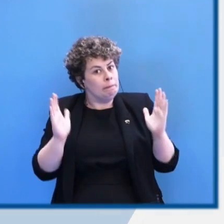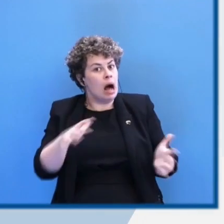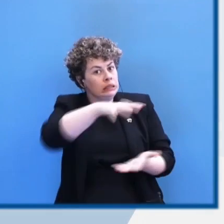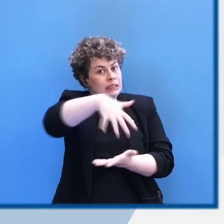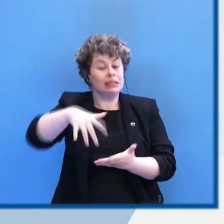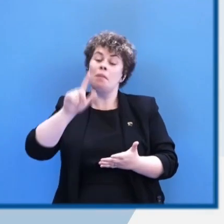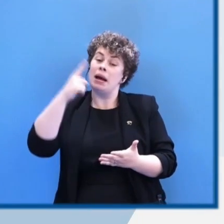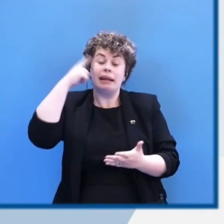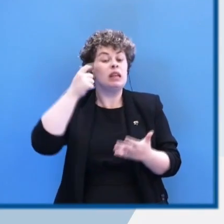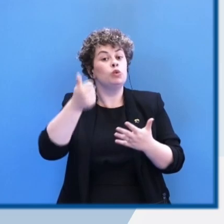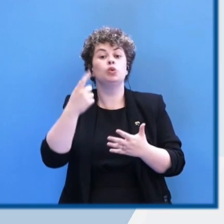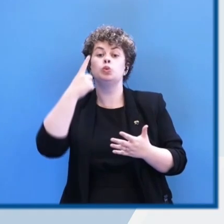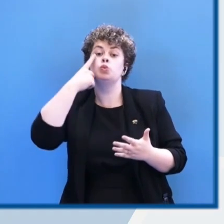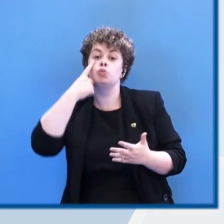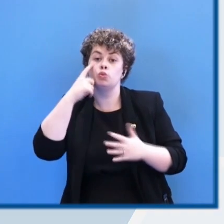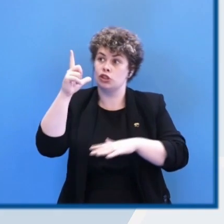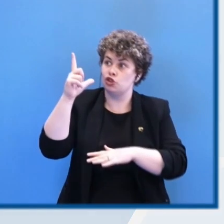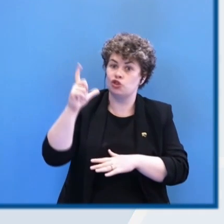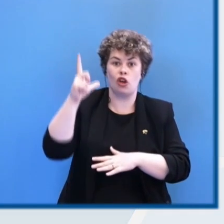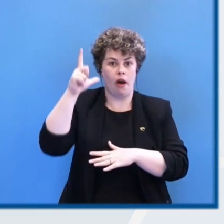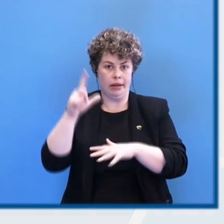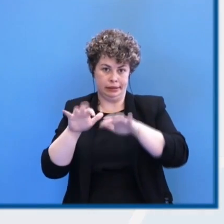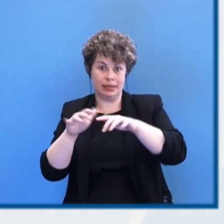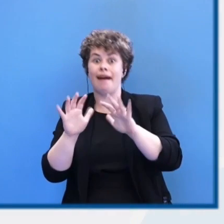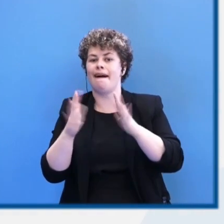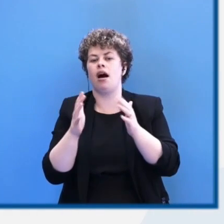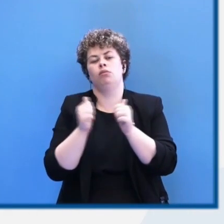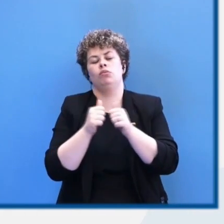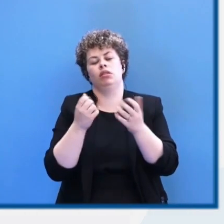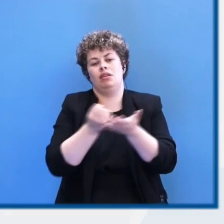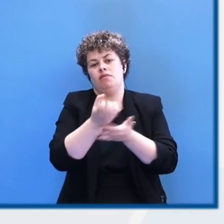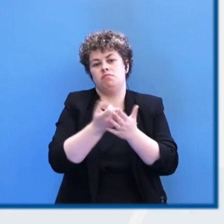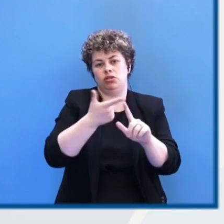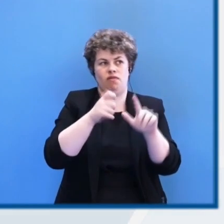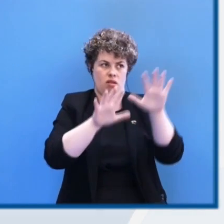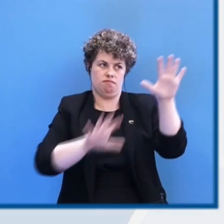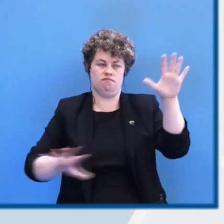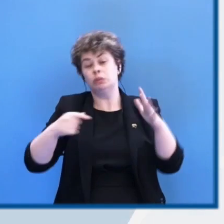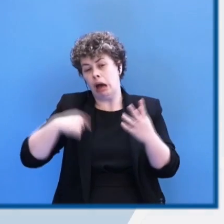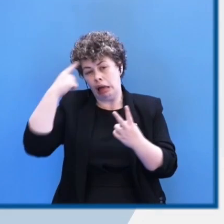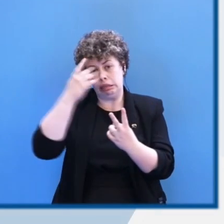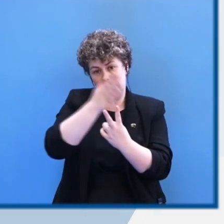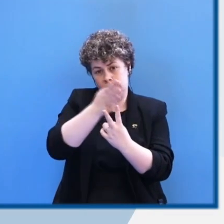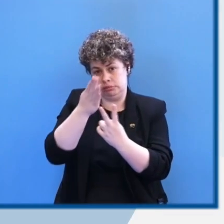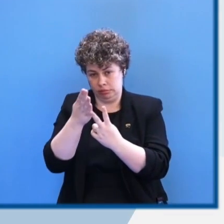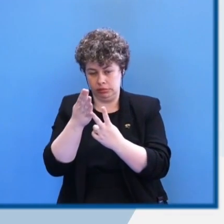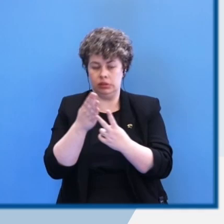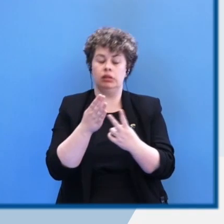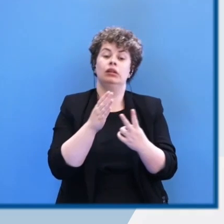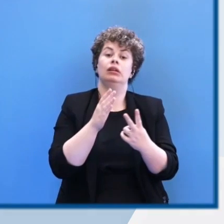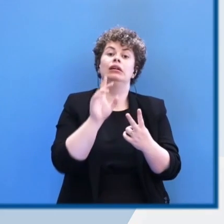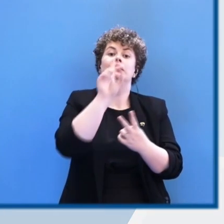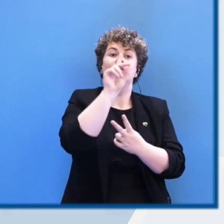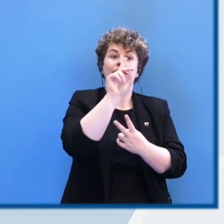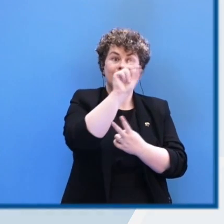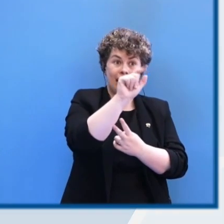And but it's two things. Tools are not there yet very well, and data probably not. But probably they